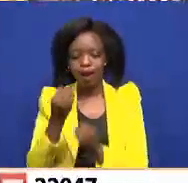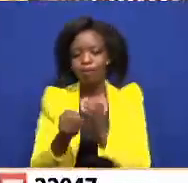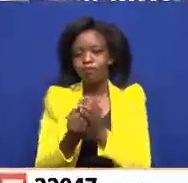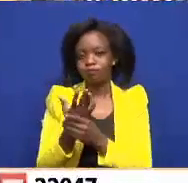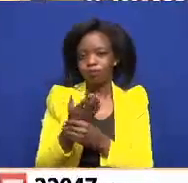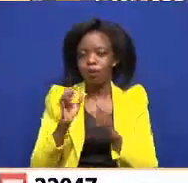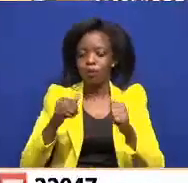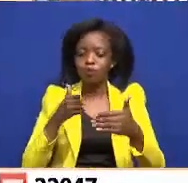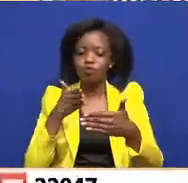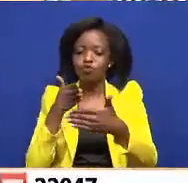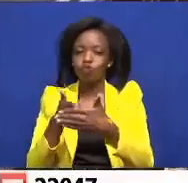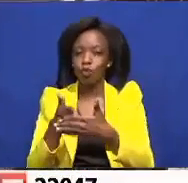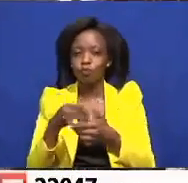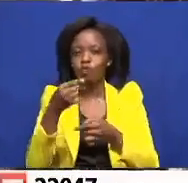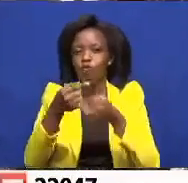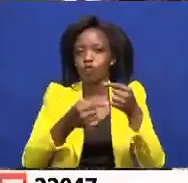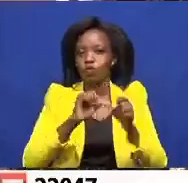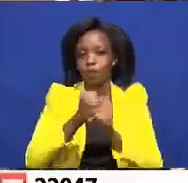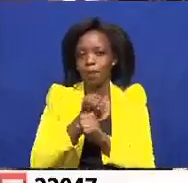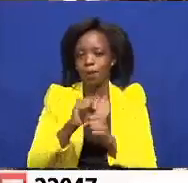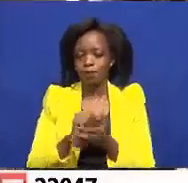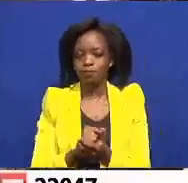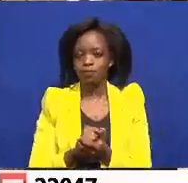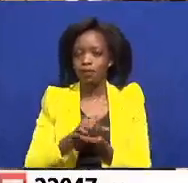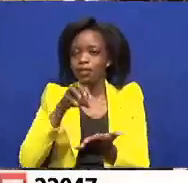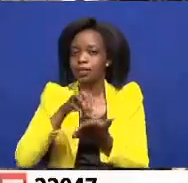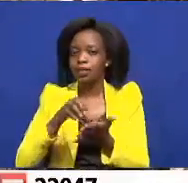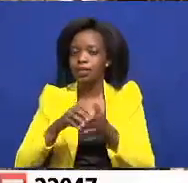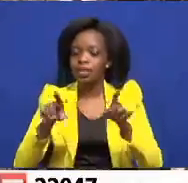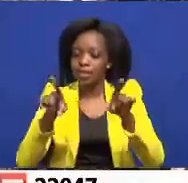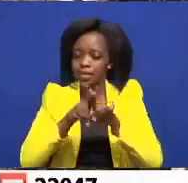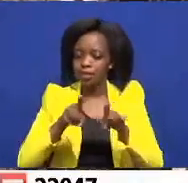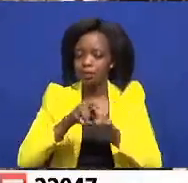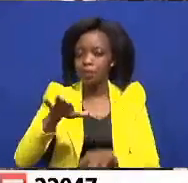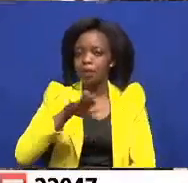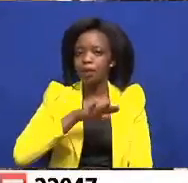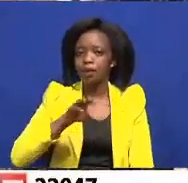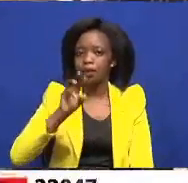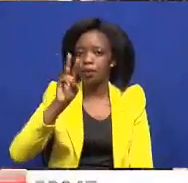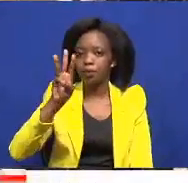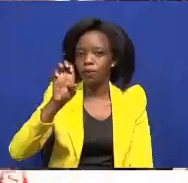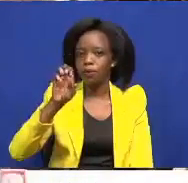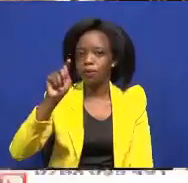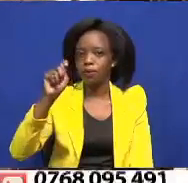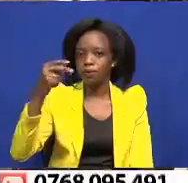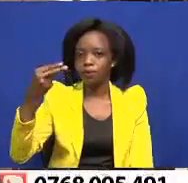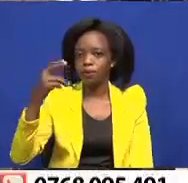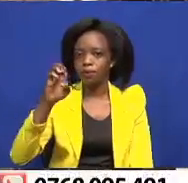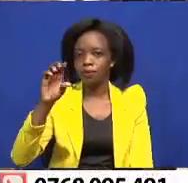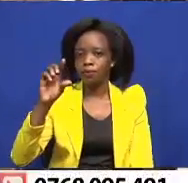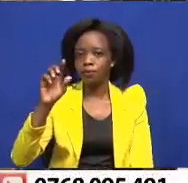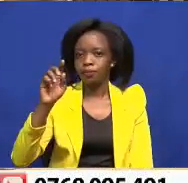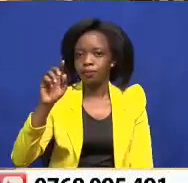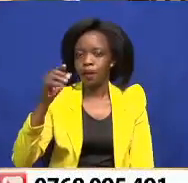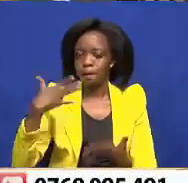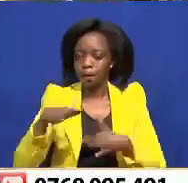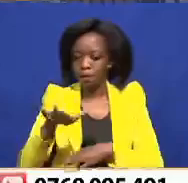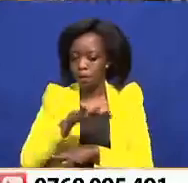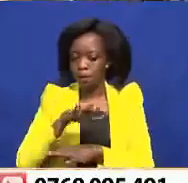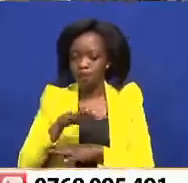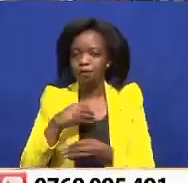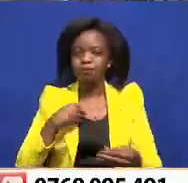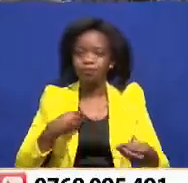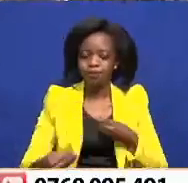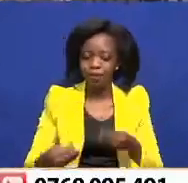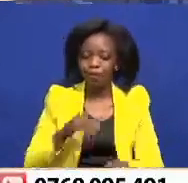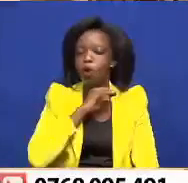kwanza ikasimama. The situation is the same at Wetaithe footbridge. Bodaboda operators and people living with